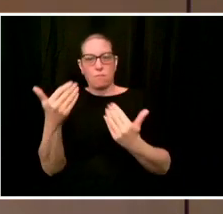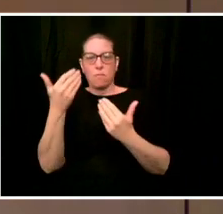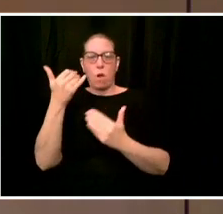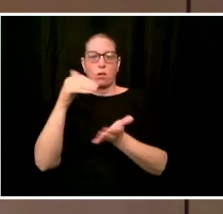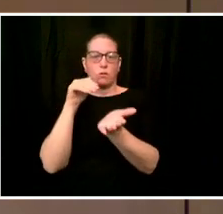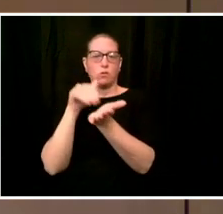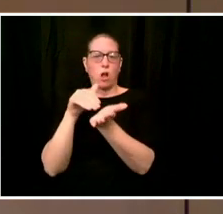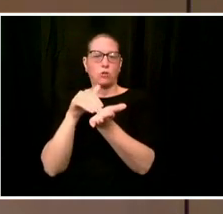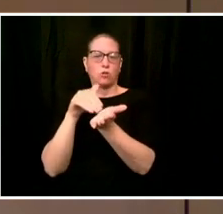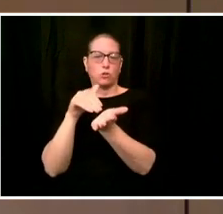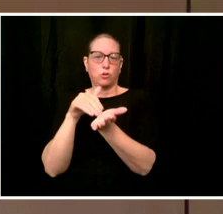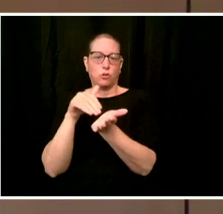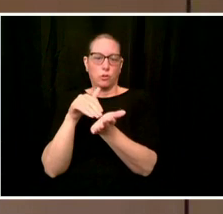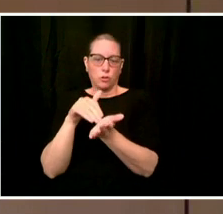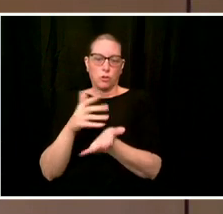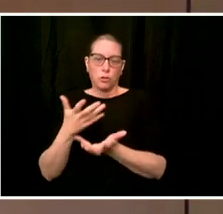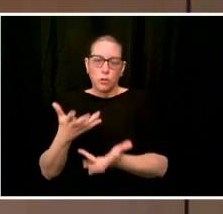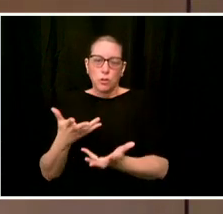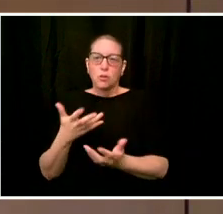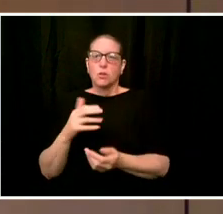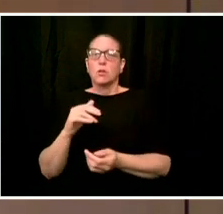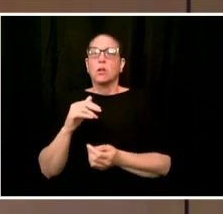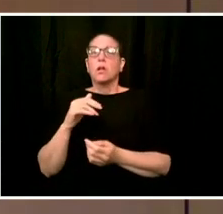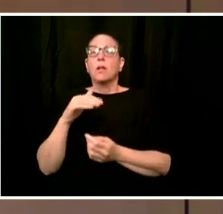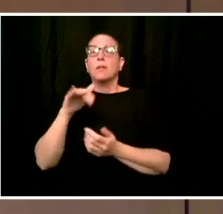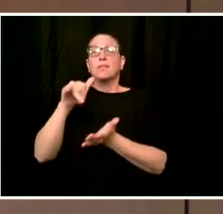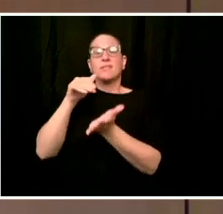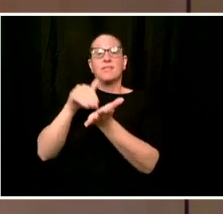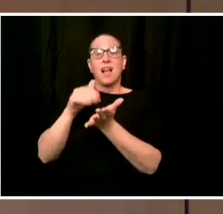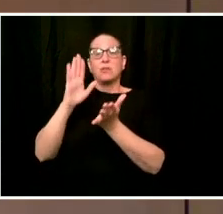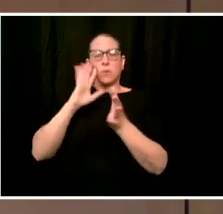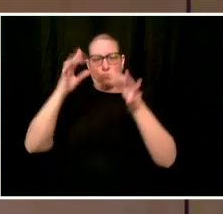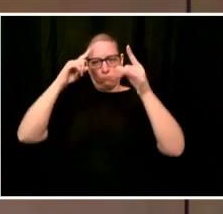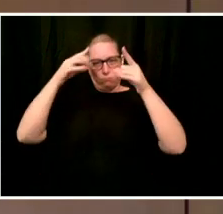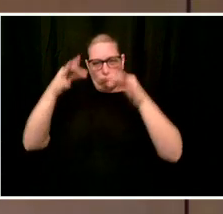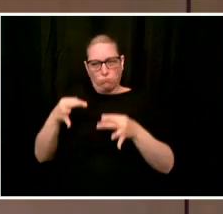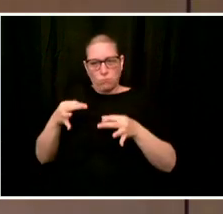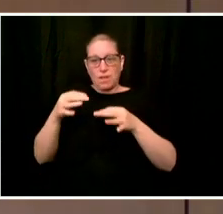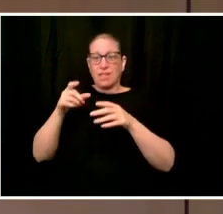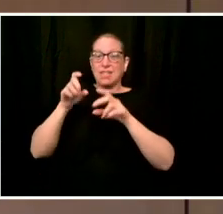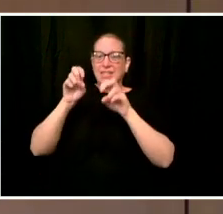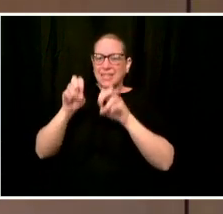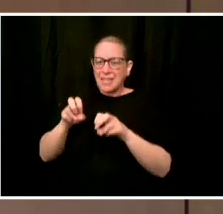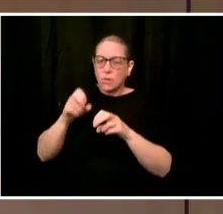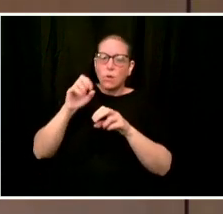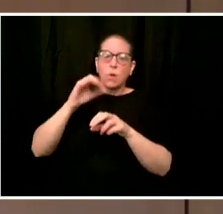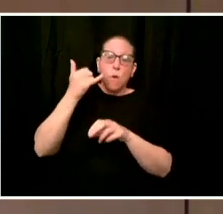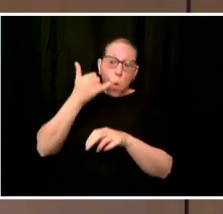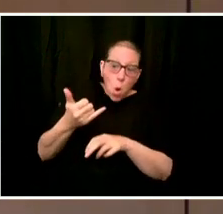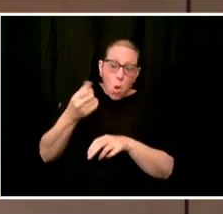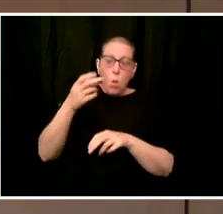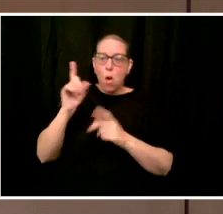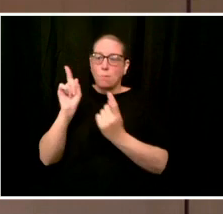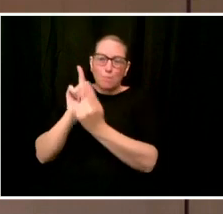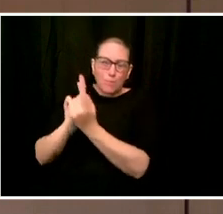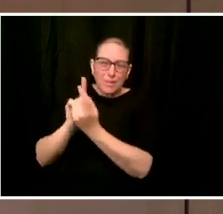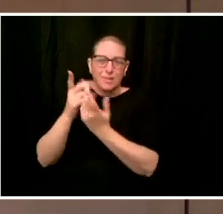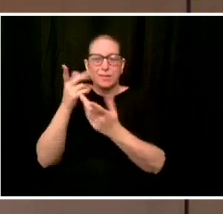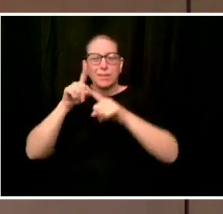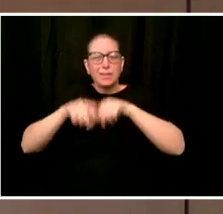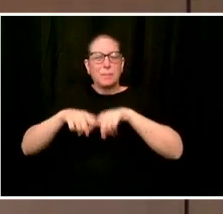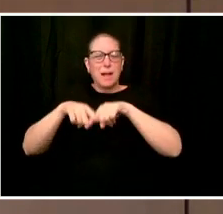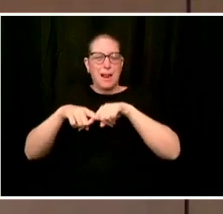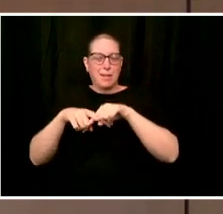are, as we have said before, we're still learning every day about how this syndrome